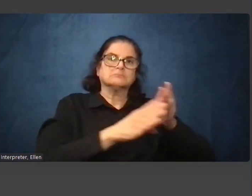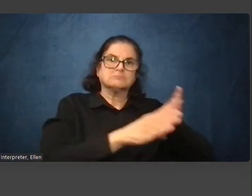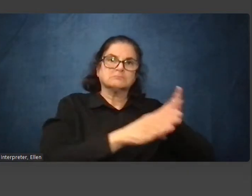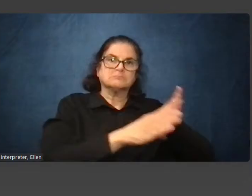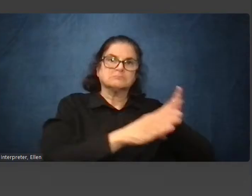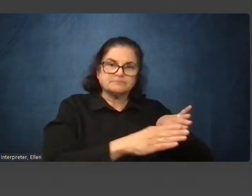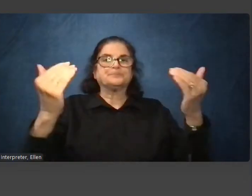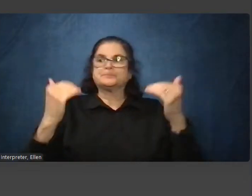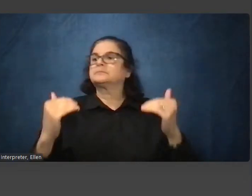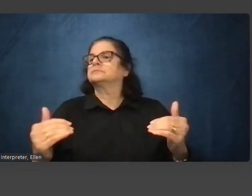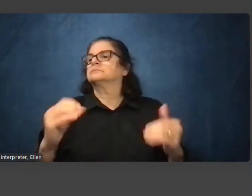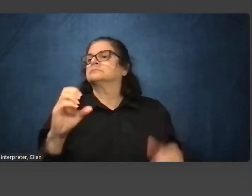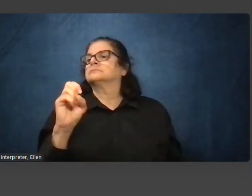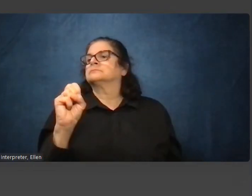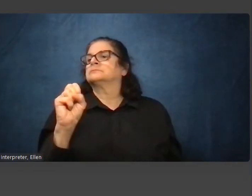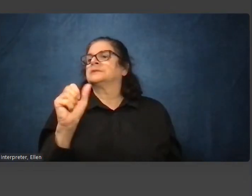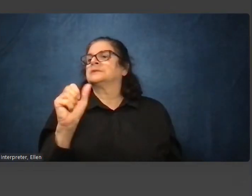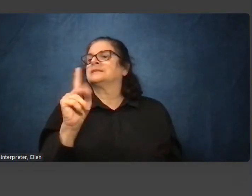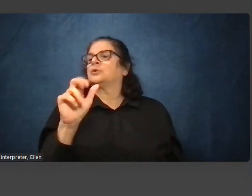Sandra Fernandez.